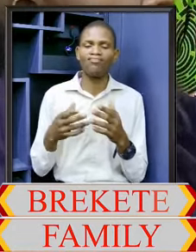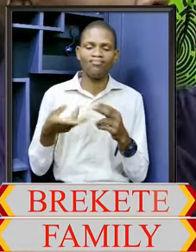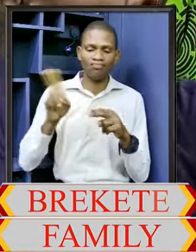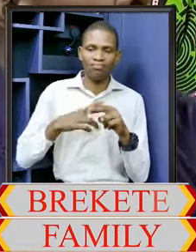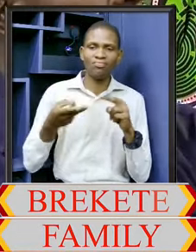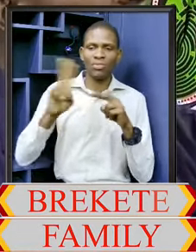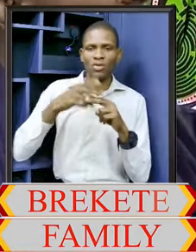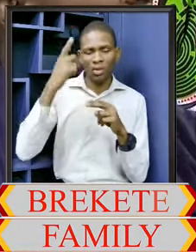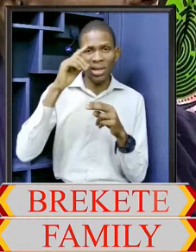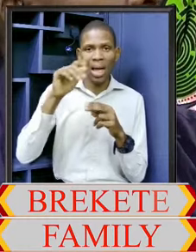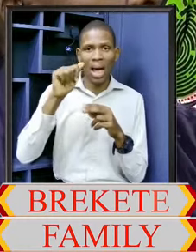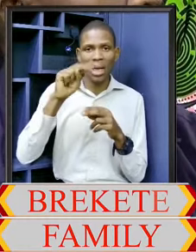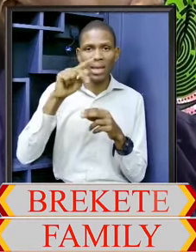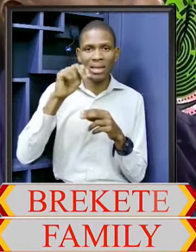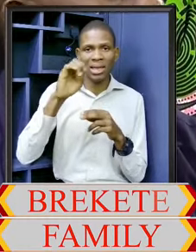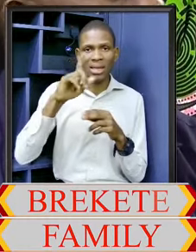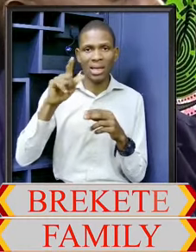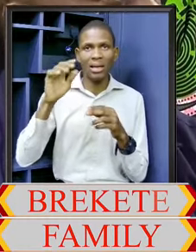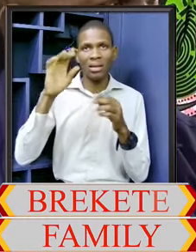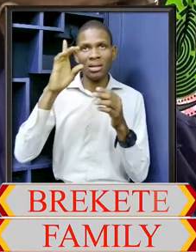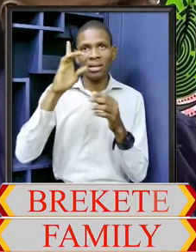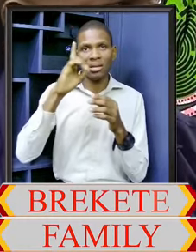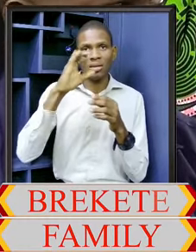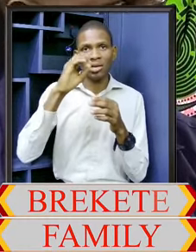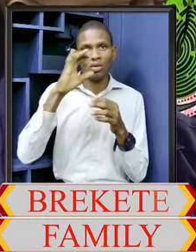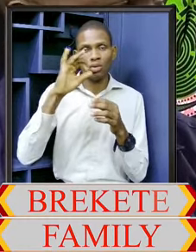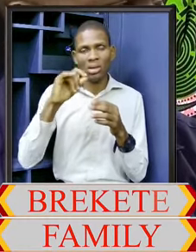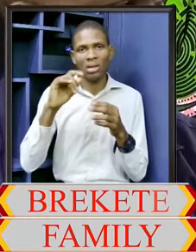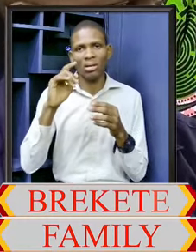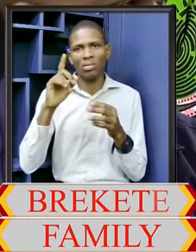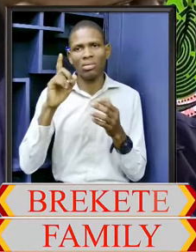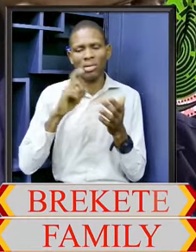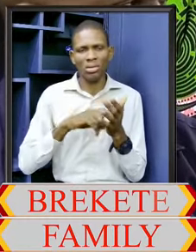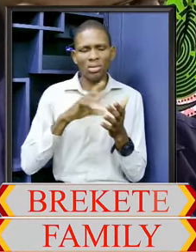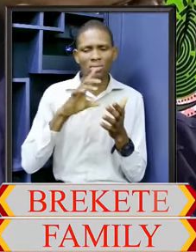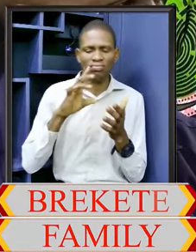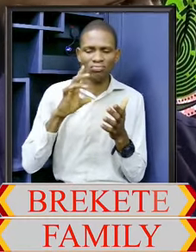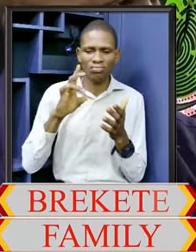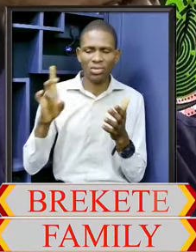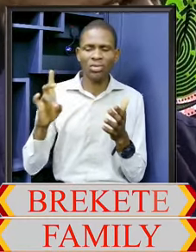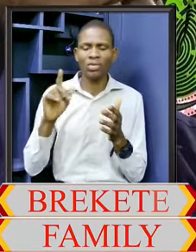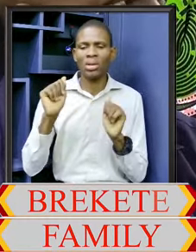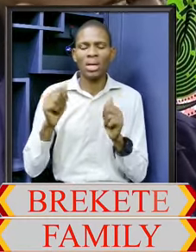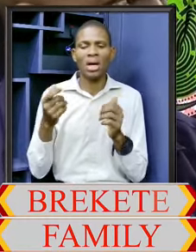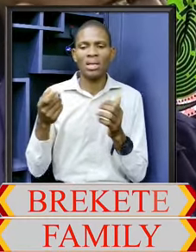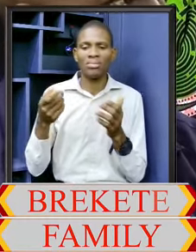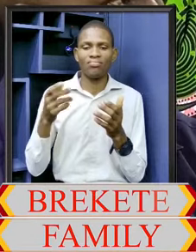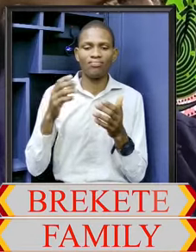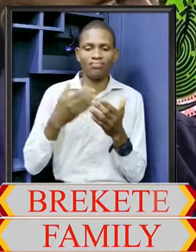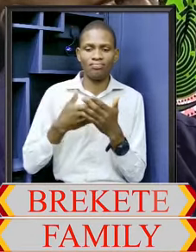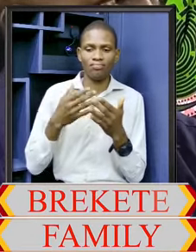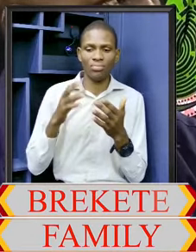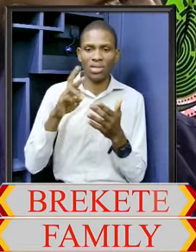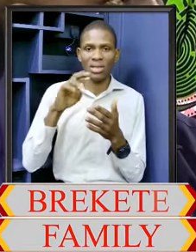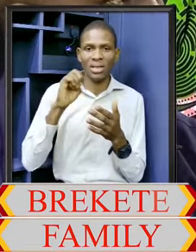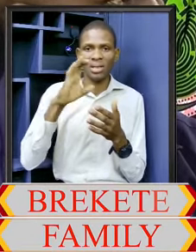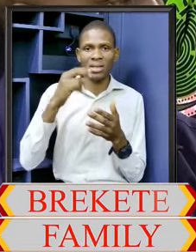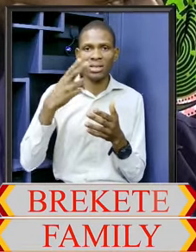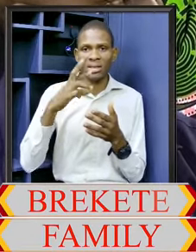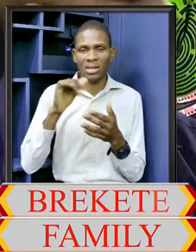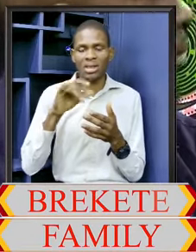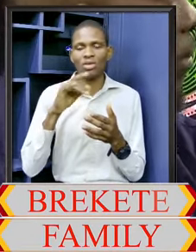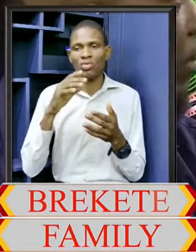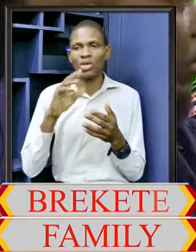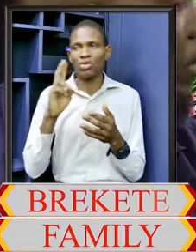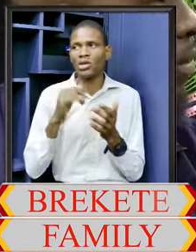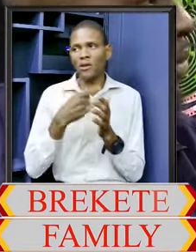For the antenna decoder now, for just 1,700 naira, you fit recharge, where you will enjoy for 1 month.